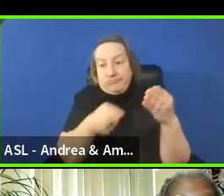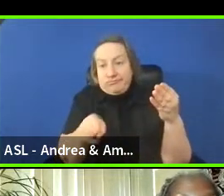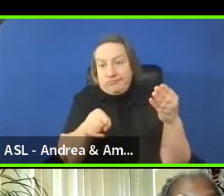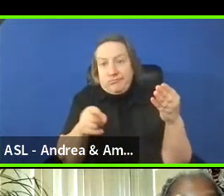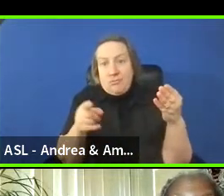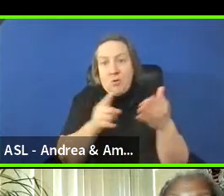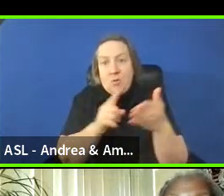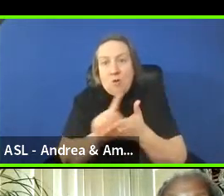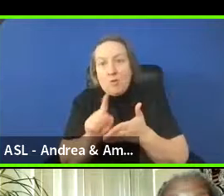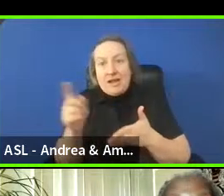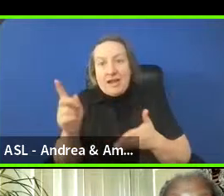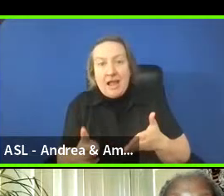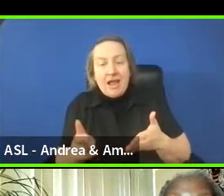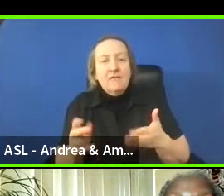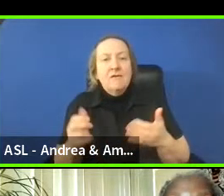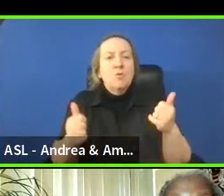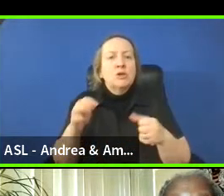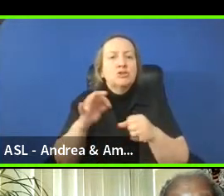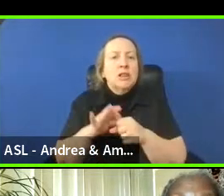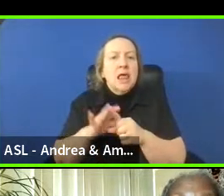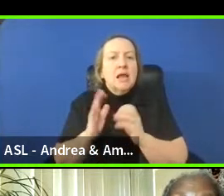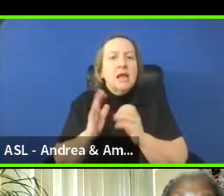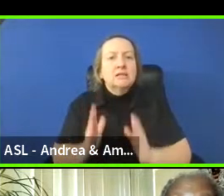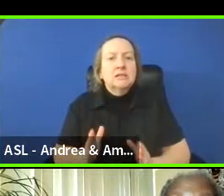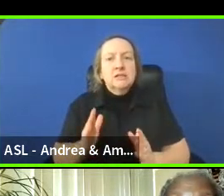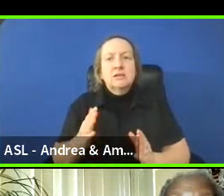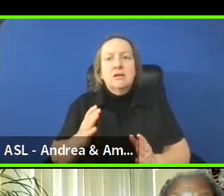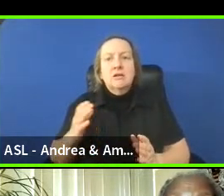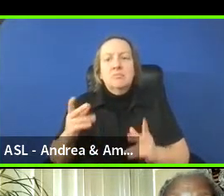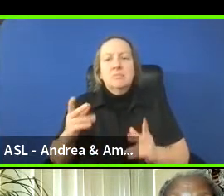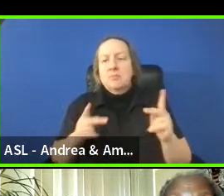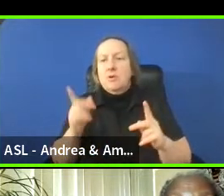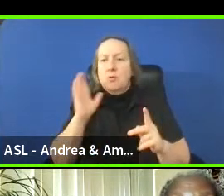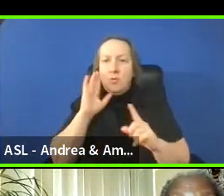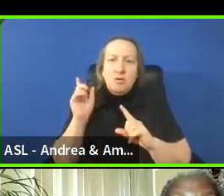I want to know what elected officials he's taking with him to these meetings.